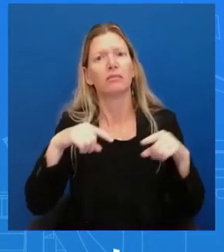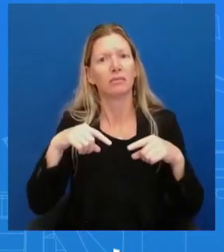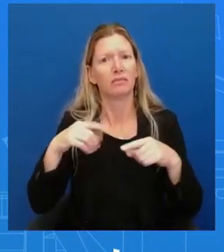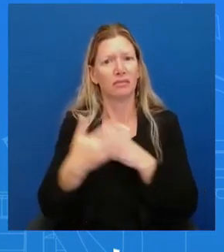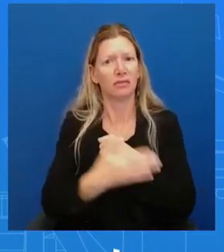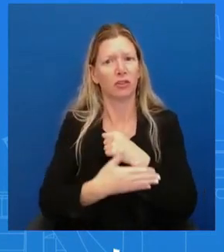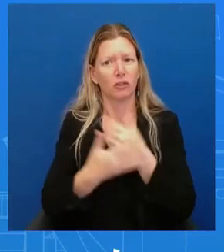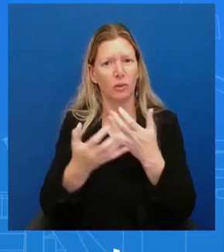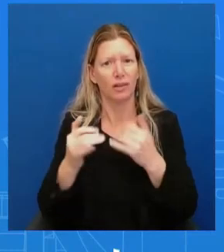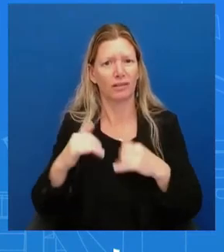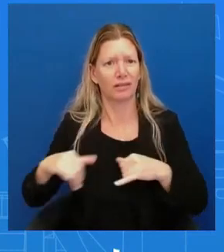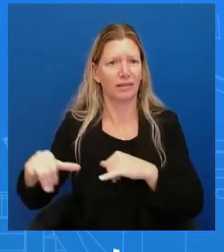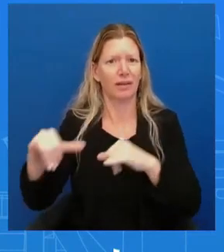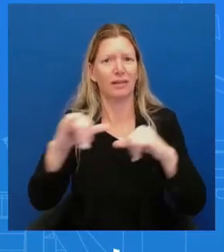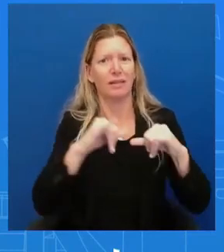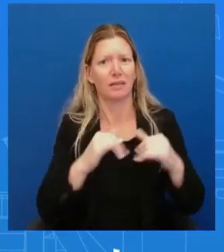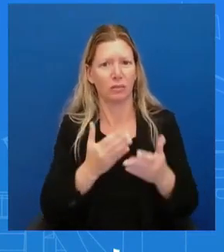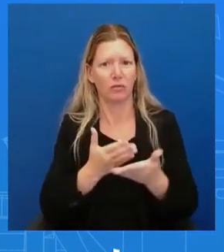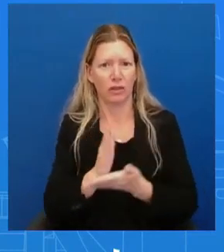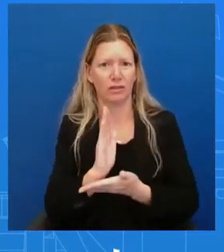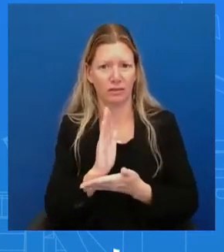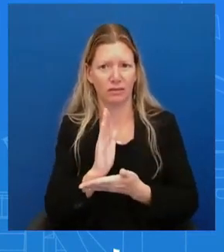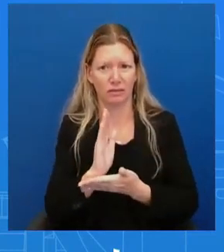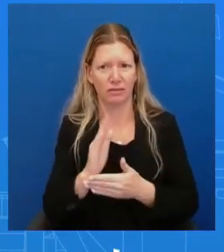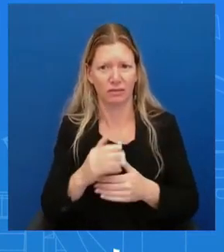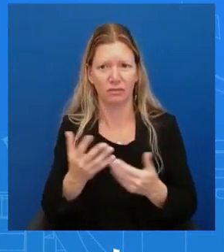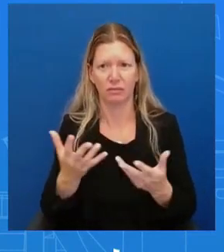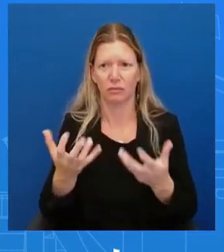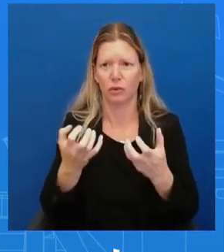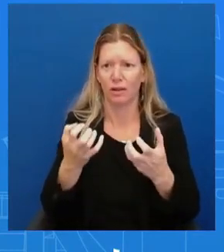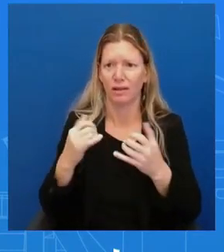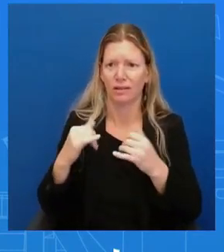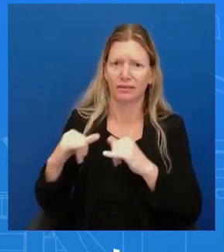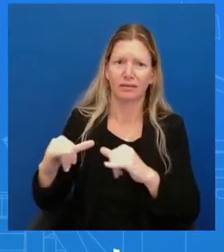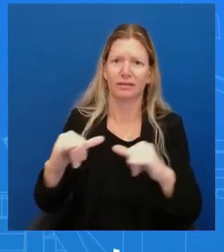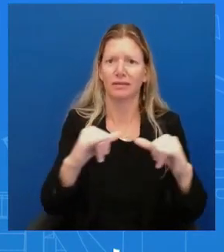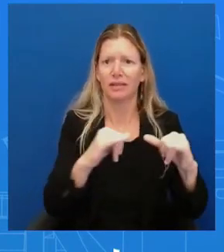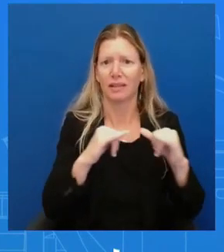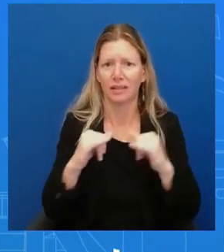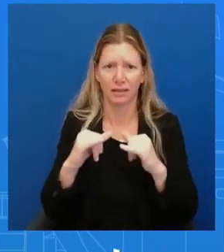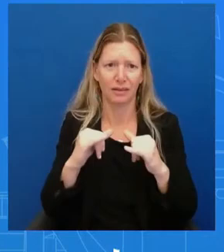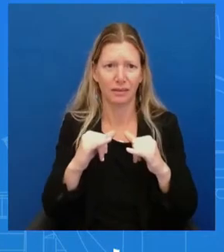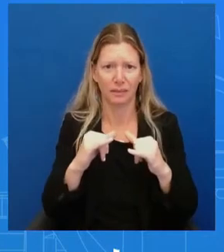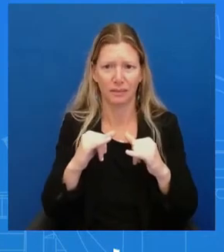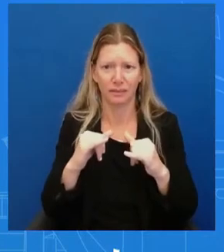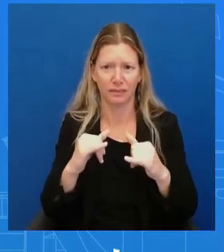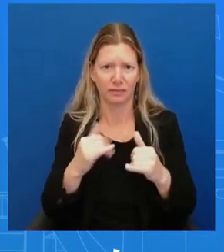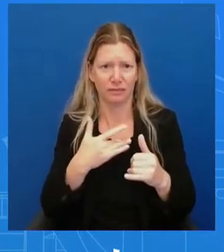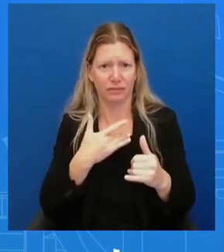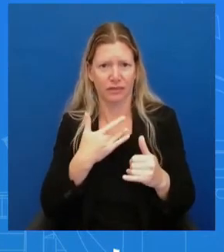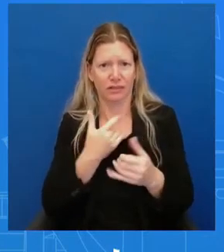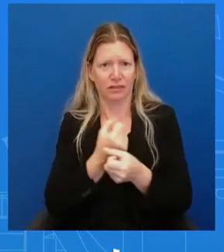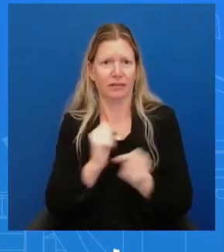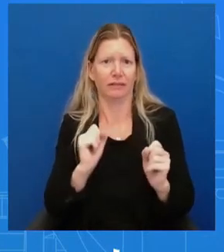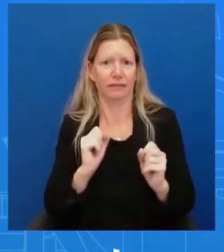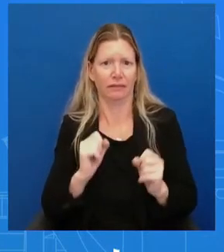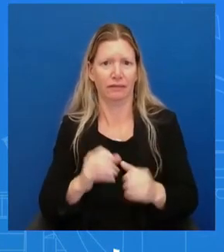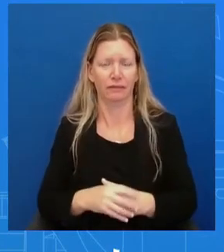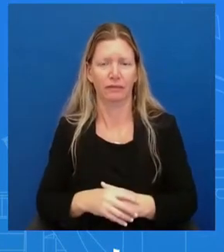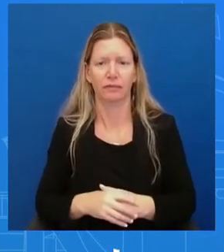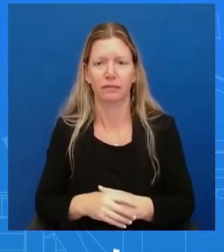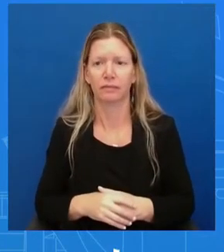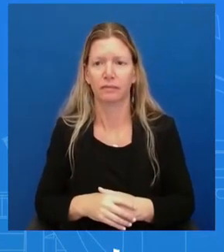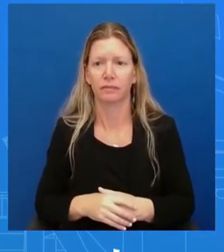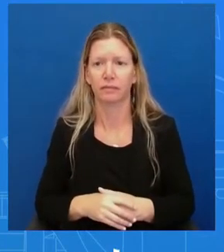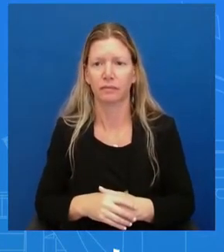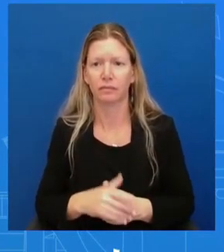safe, and that's what we want as well. We want to make sure that Americans and their families feel safe. In Florida, there's a new law where victims of squatting can